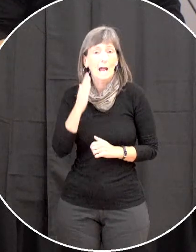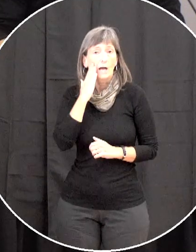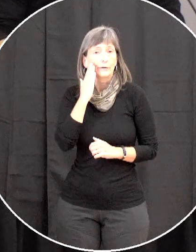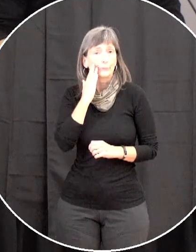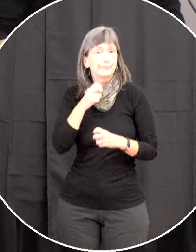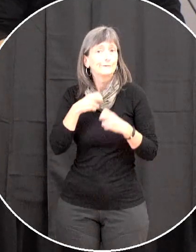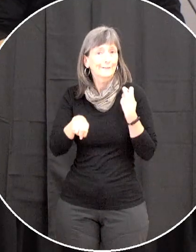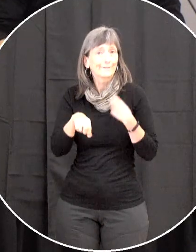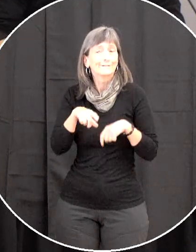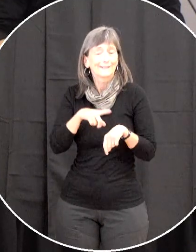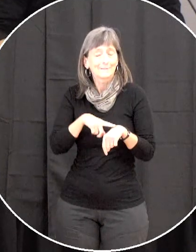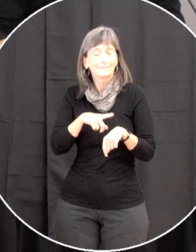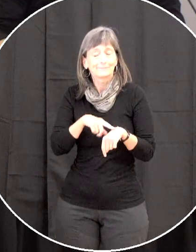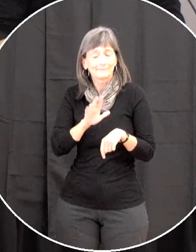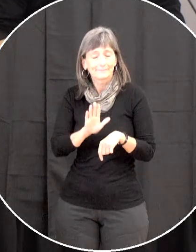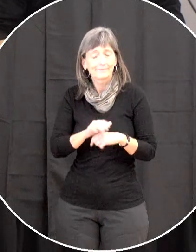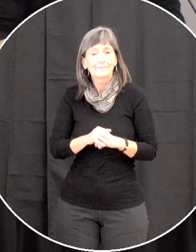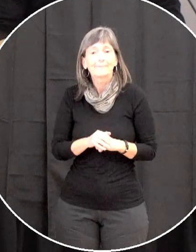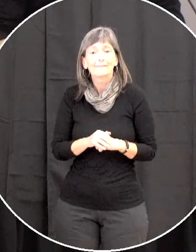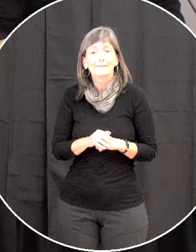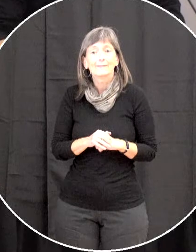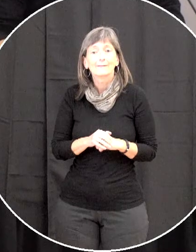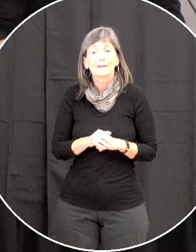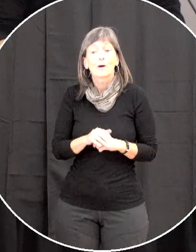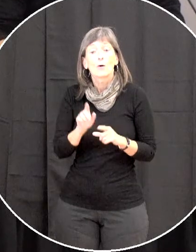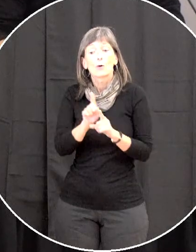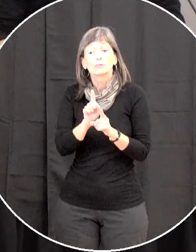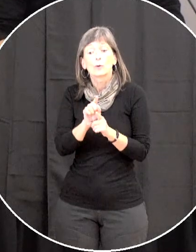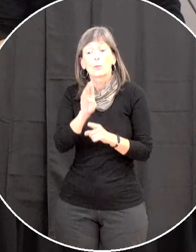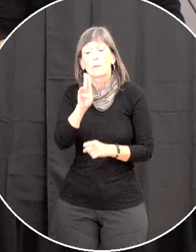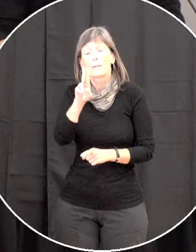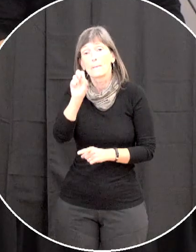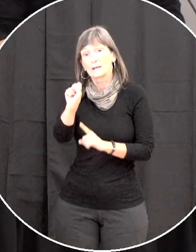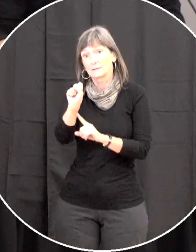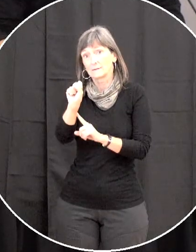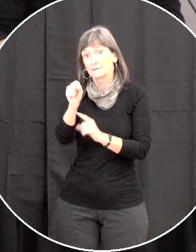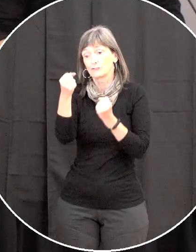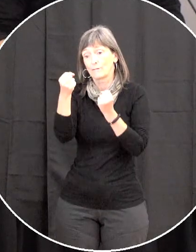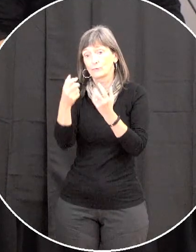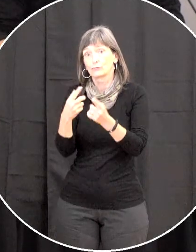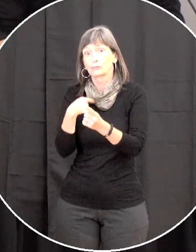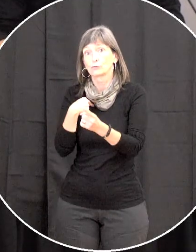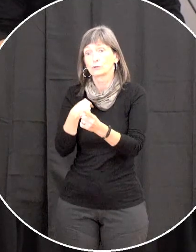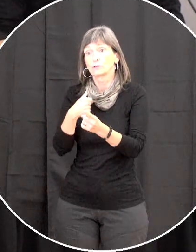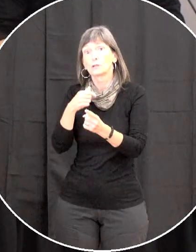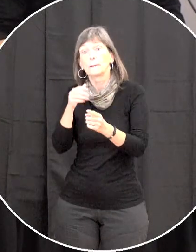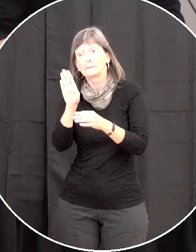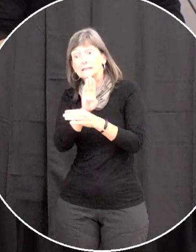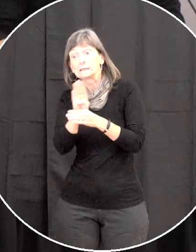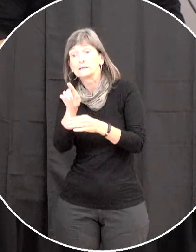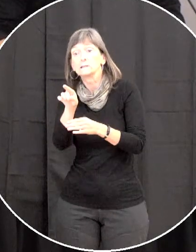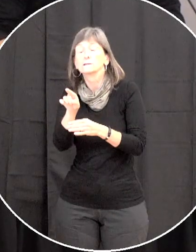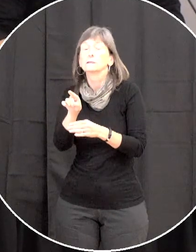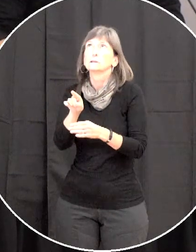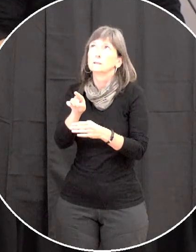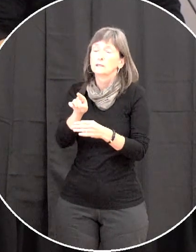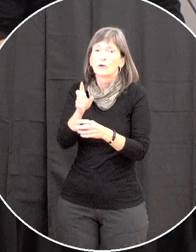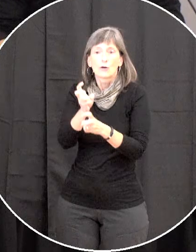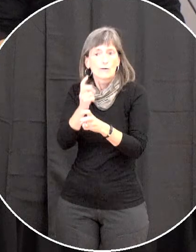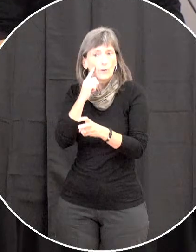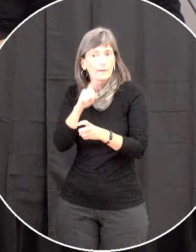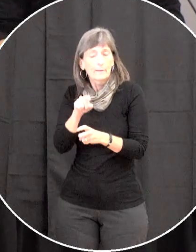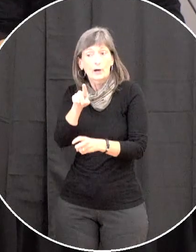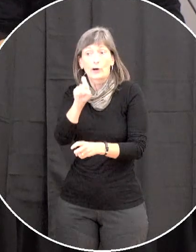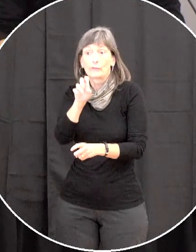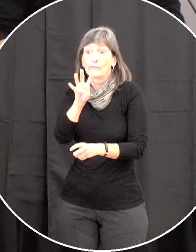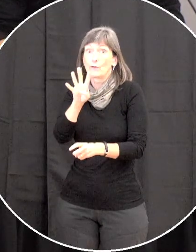tough go. I'd also like to say thanks to the bus operators. I know it's been a hard go for them as well. They've managed to scrounge out 145